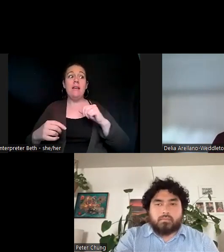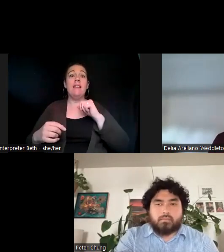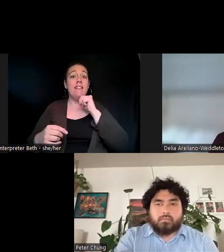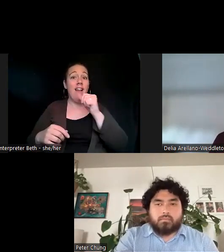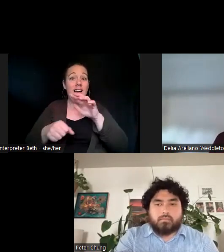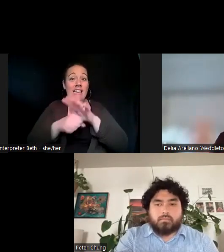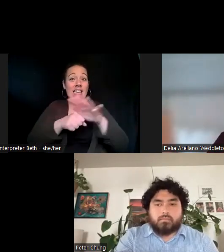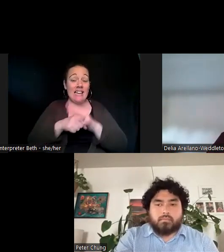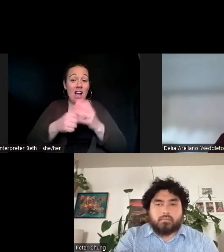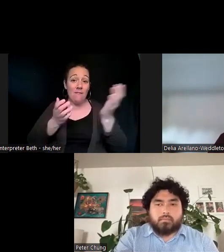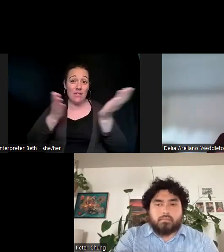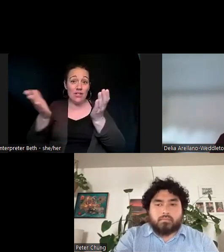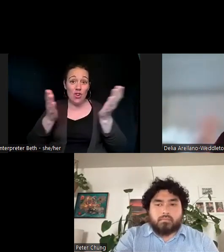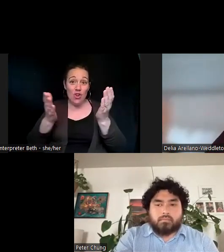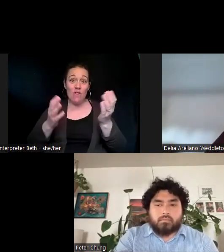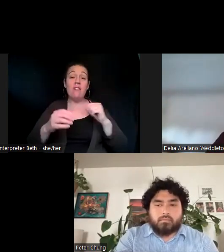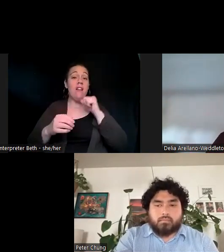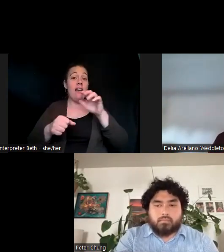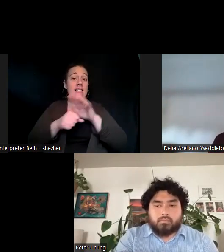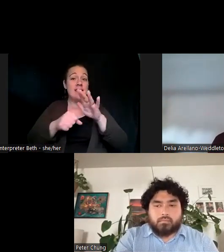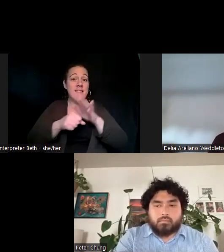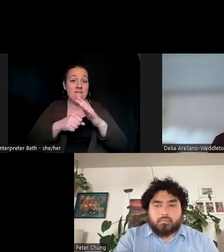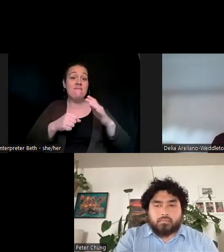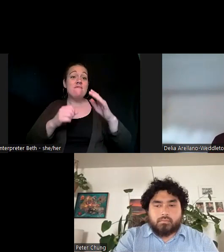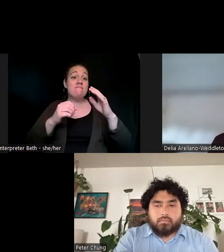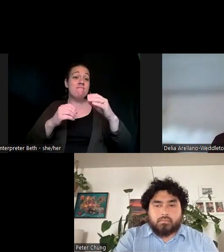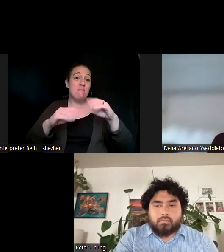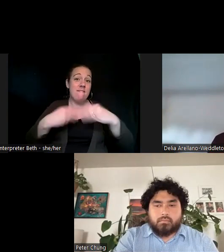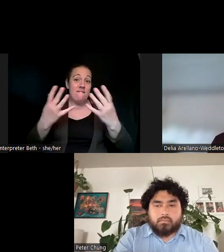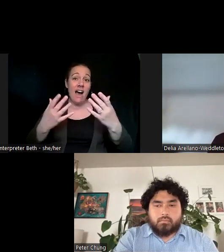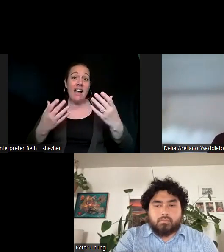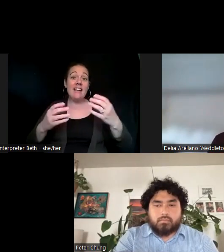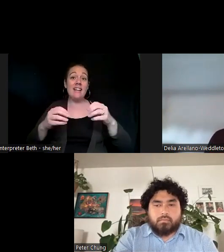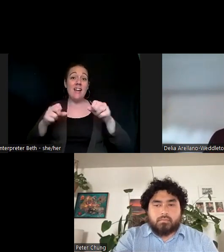money wisely and to think about the follow-up to it. But thank you again.